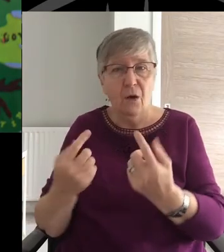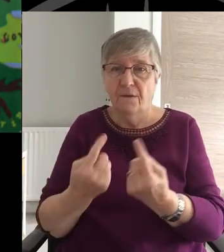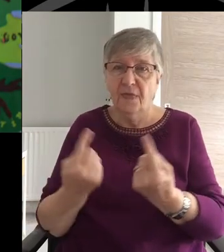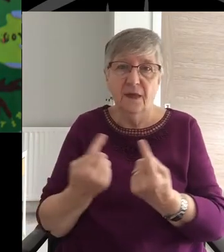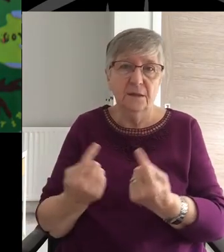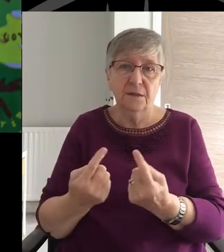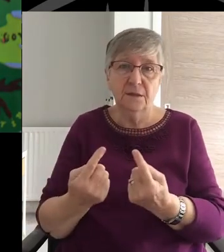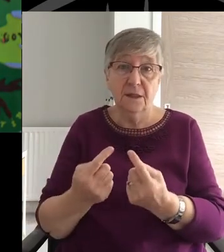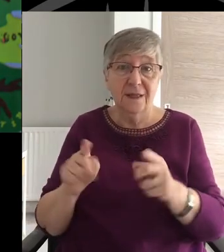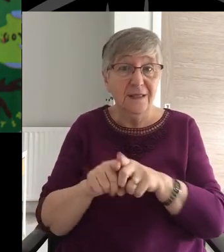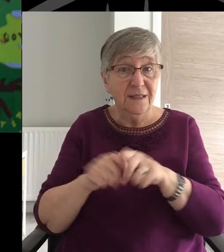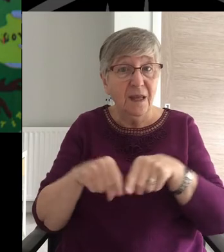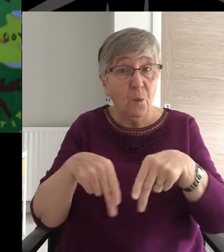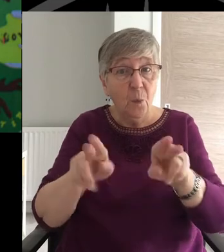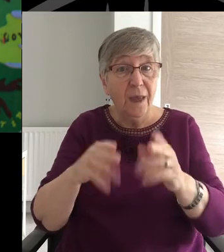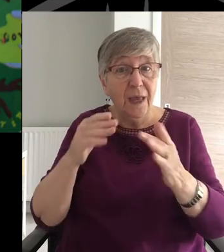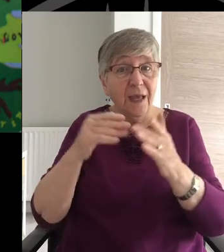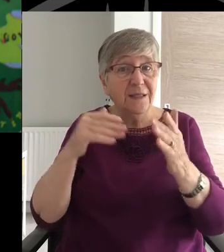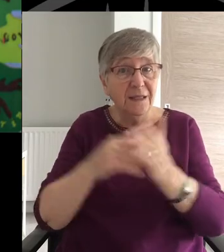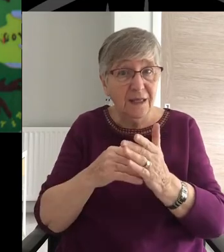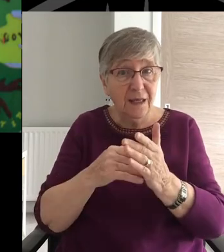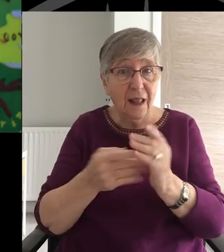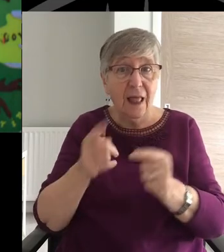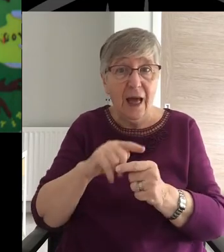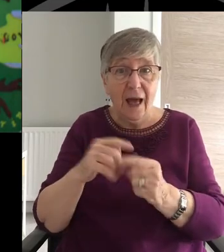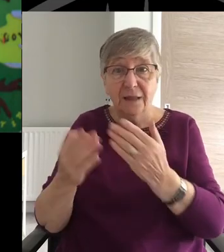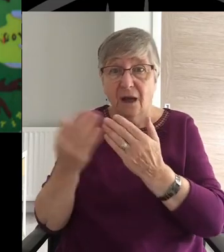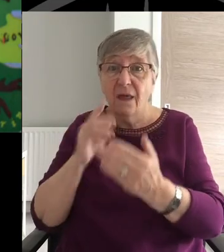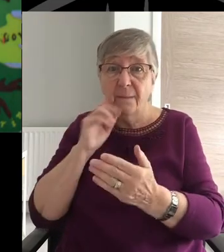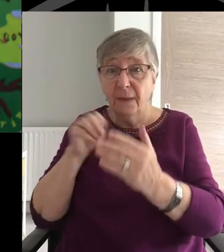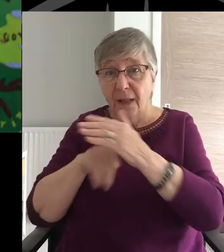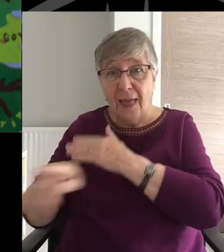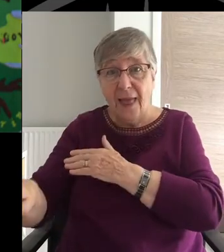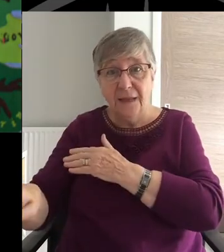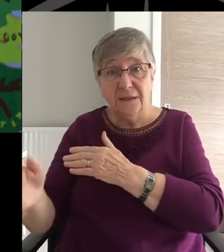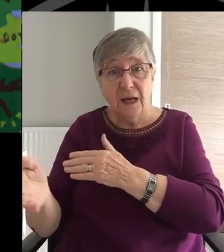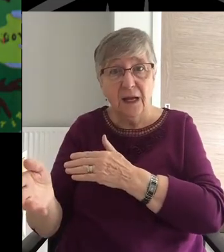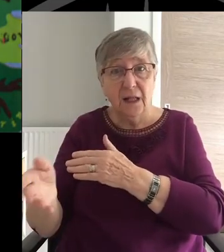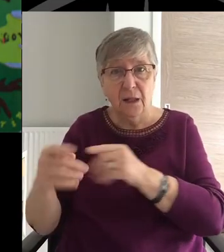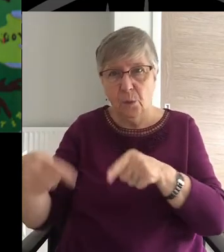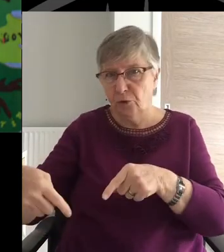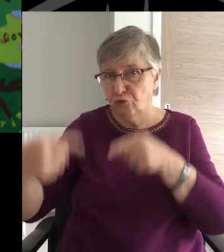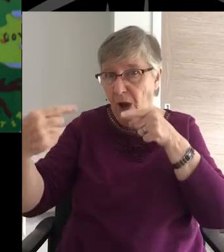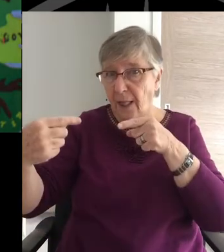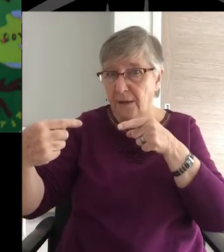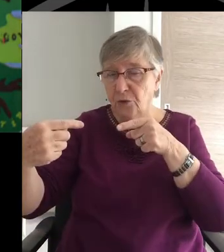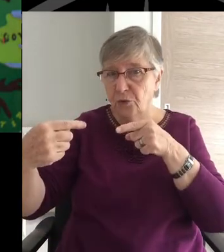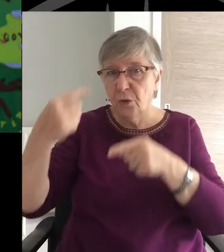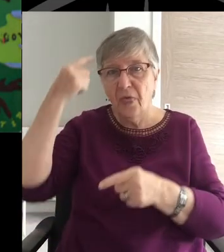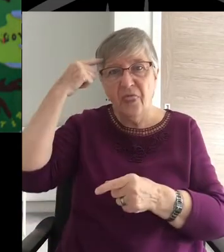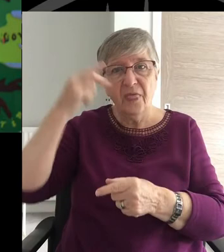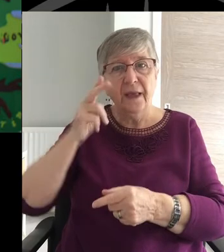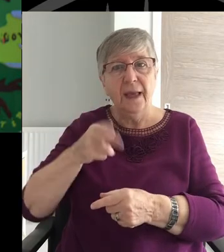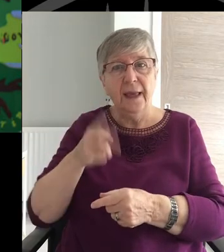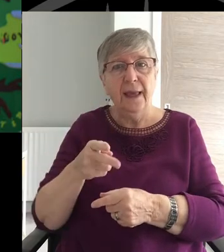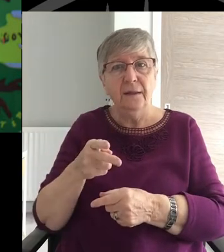In a similar way, Ezekiel and his fellow exiles were being challenged to rethink what they had become.